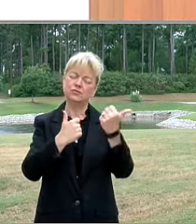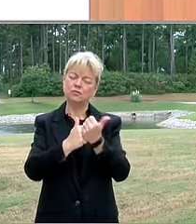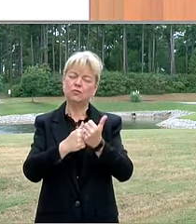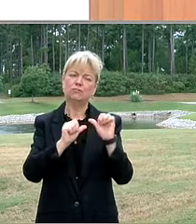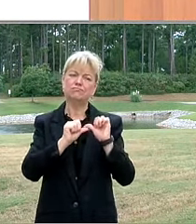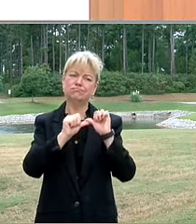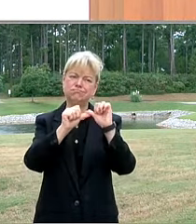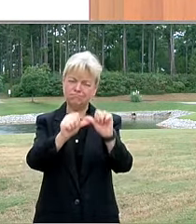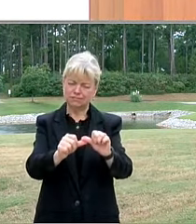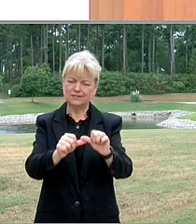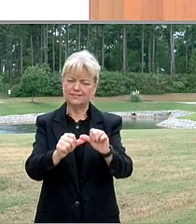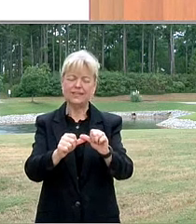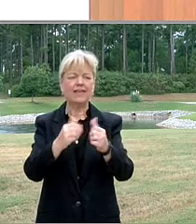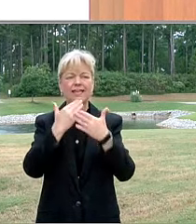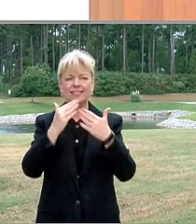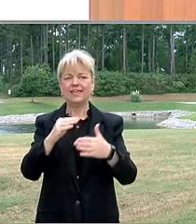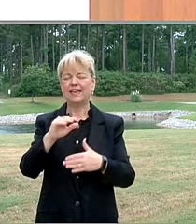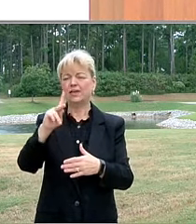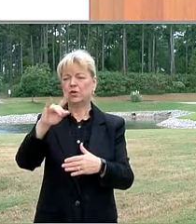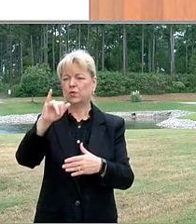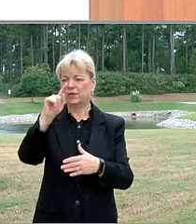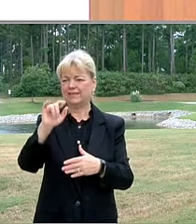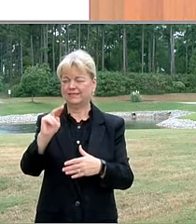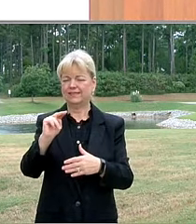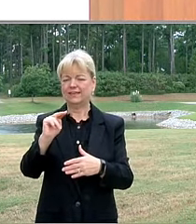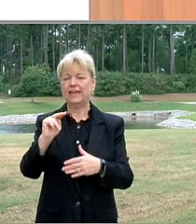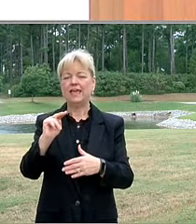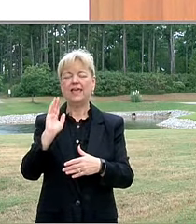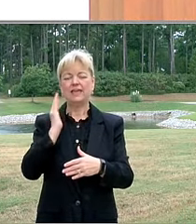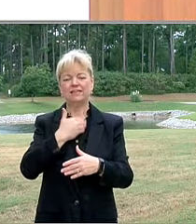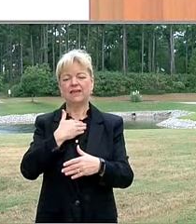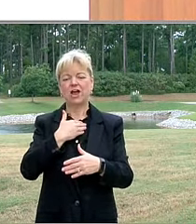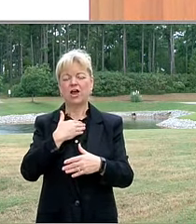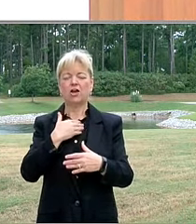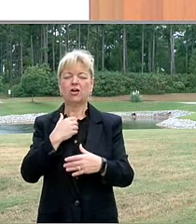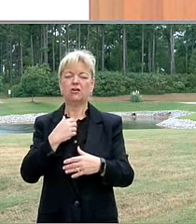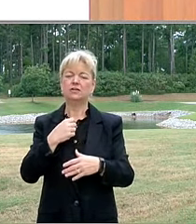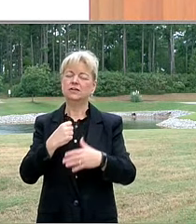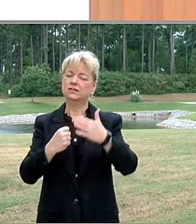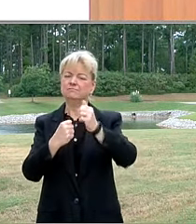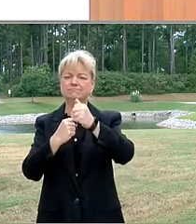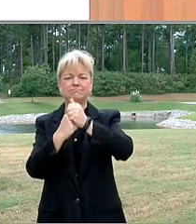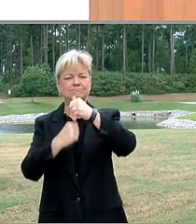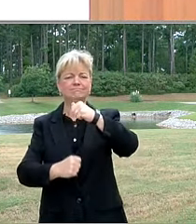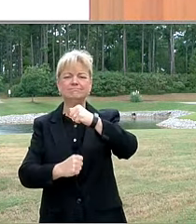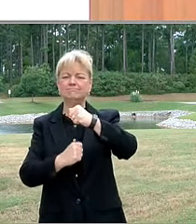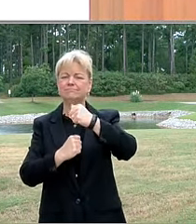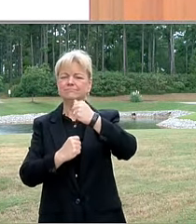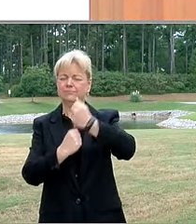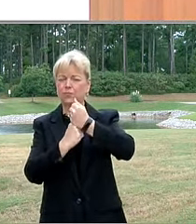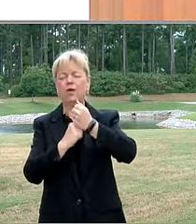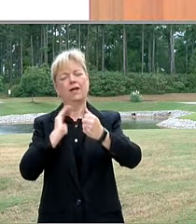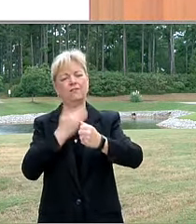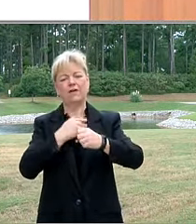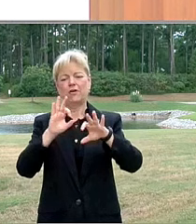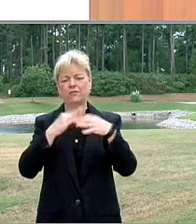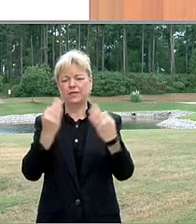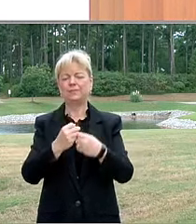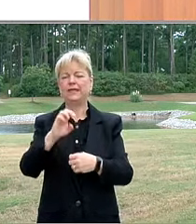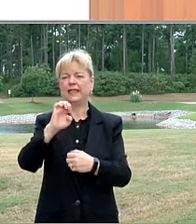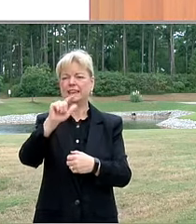years. Thanks to Kristen, who continues to be the rock of our family through yet another Army PCS, and to Elizabeth and